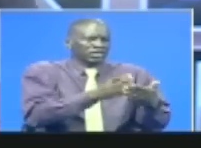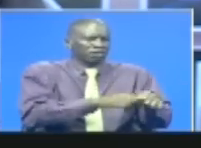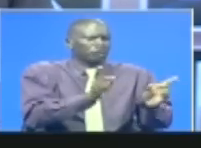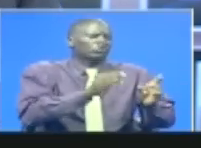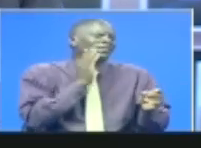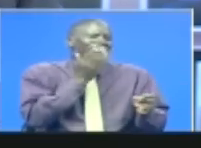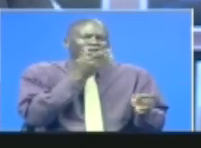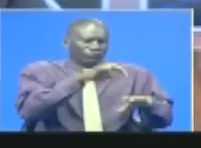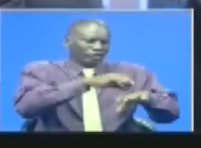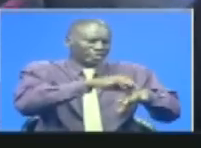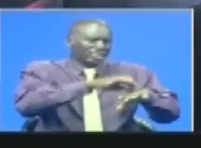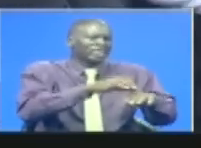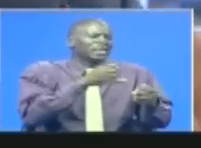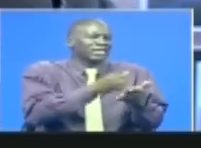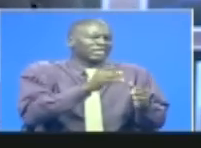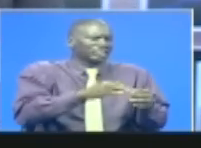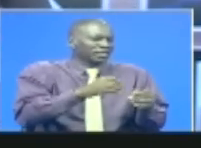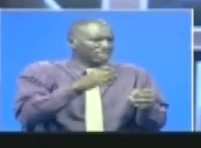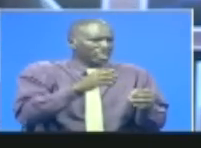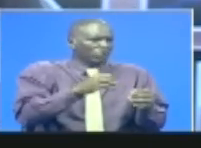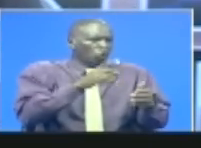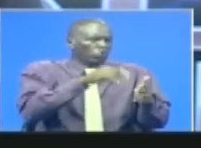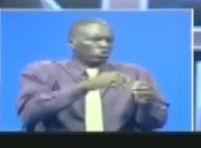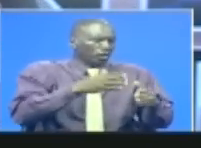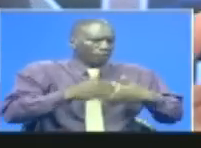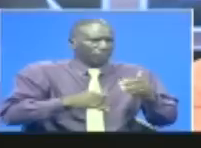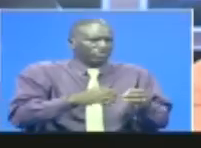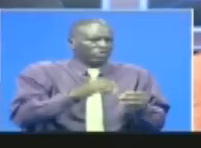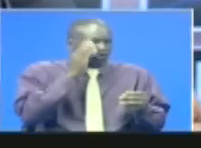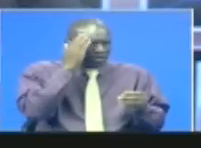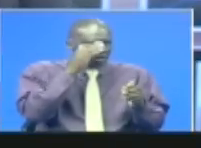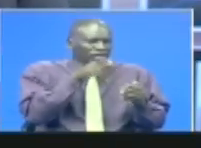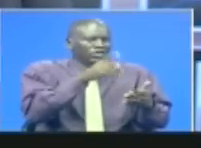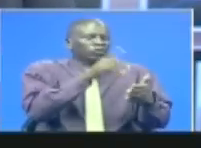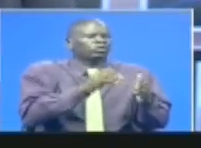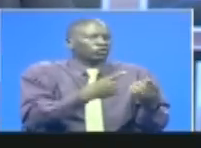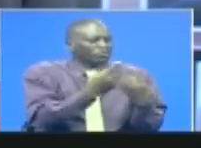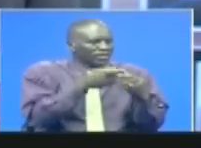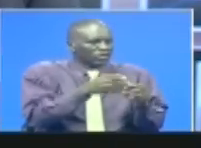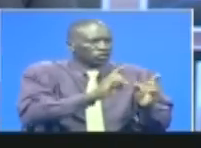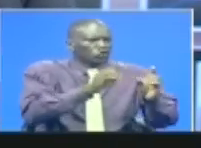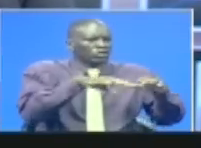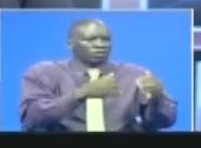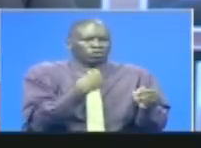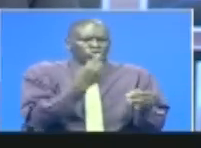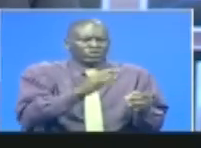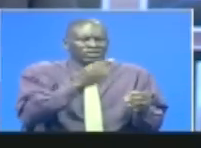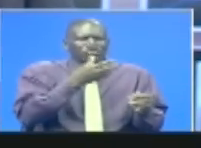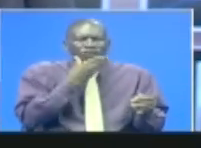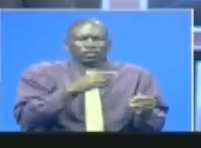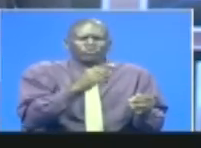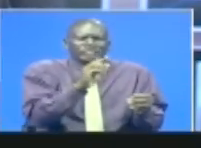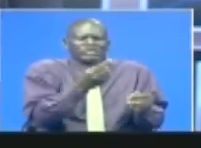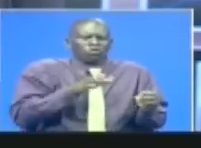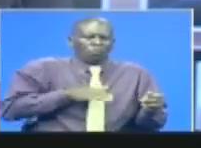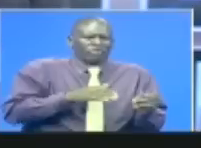skin, it is the content of your character. And this is what we should be discussing, not about who is a single father, who is a single mother,